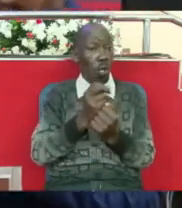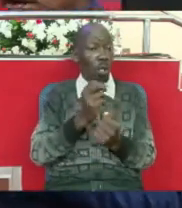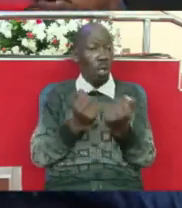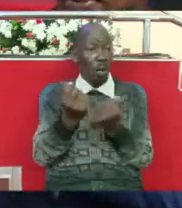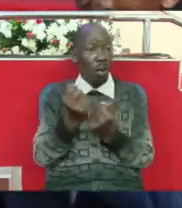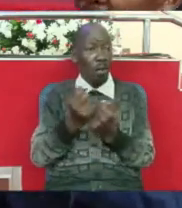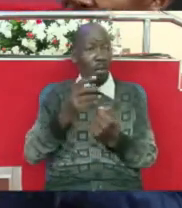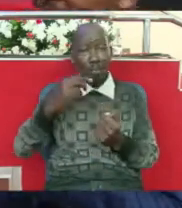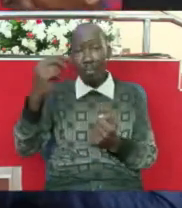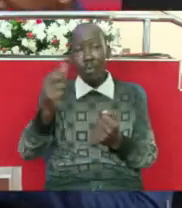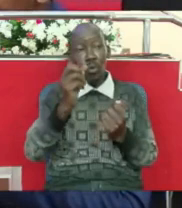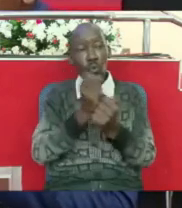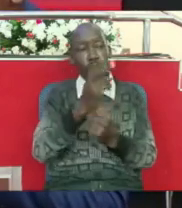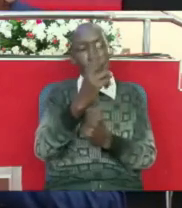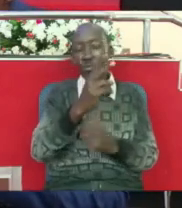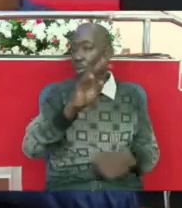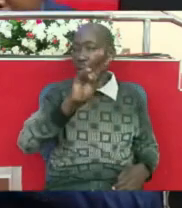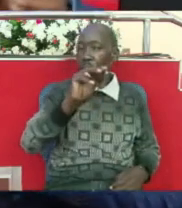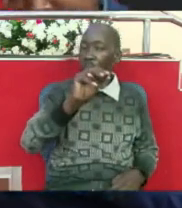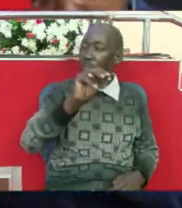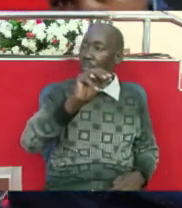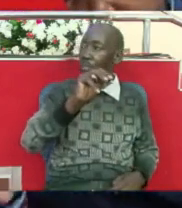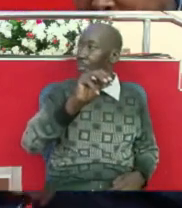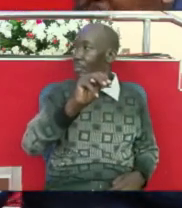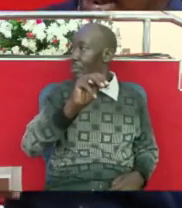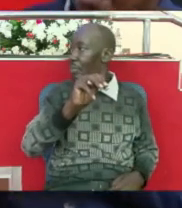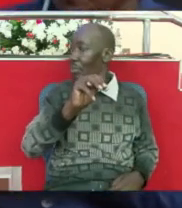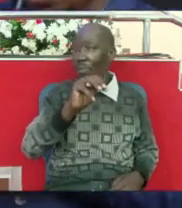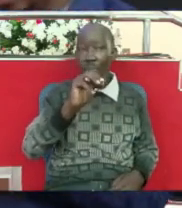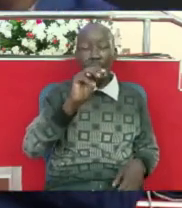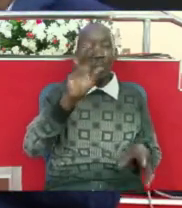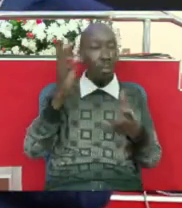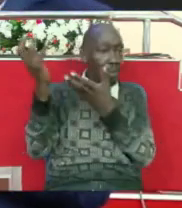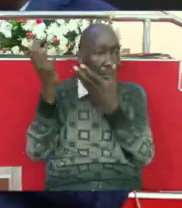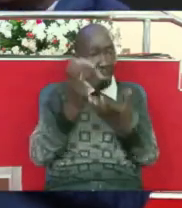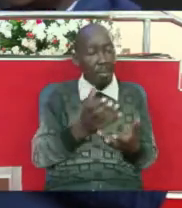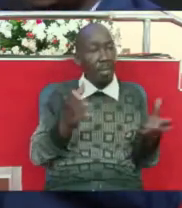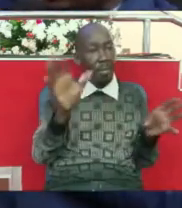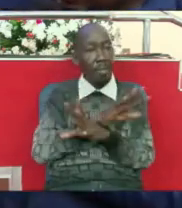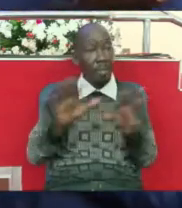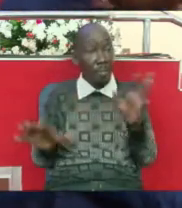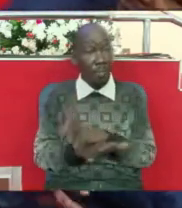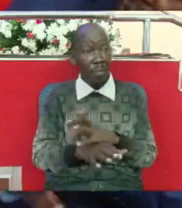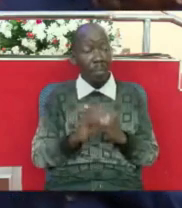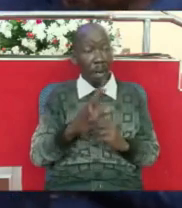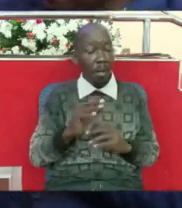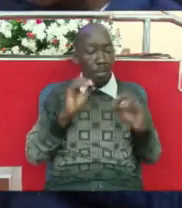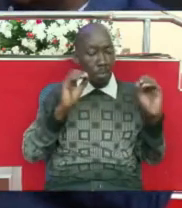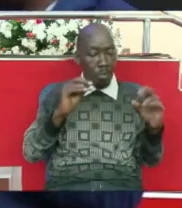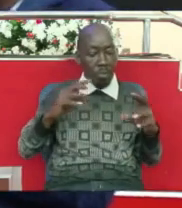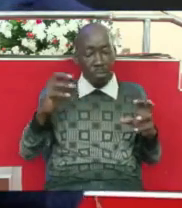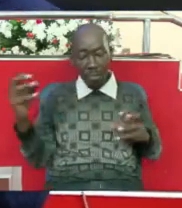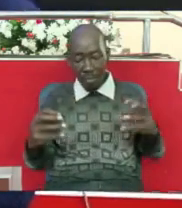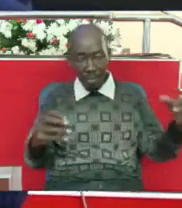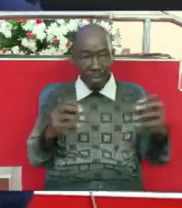Million 12 ya Kenya. I mean, with everything. I mean, everything. Ikikuja na vitu vyote, million 12. Lakini ikiwekewa kengele na filimbi, I don't know what you're